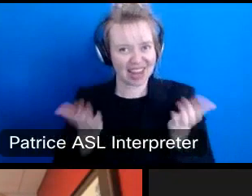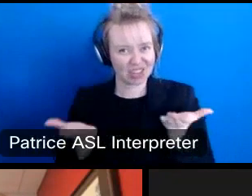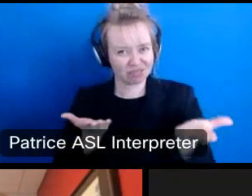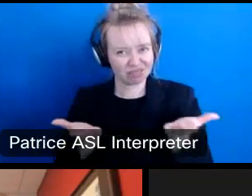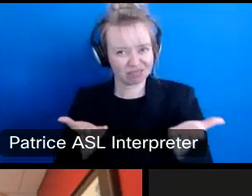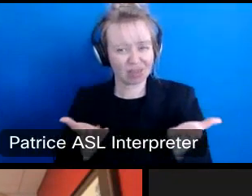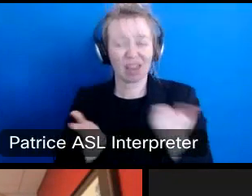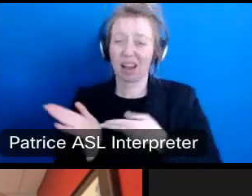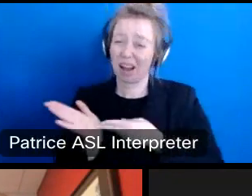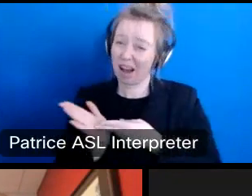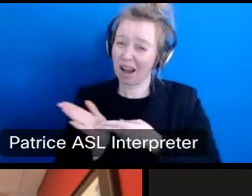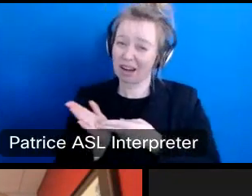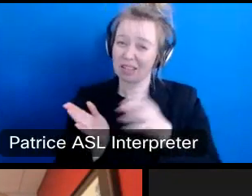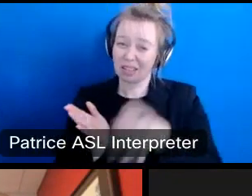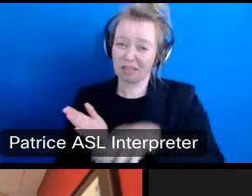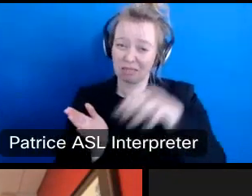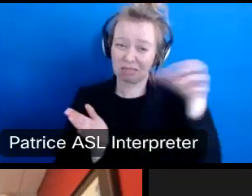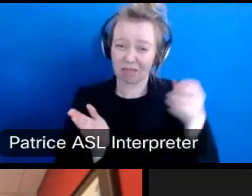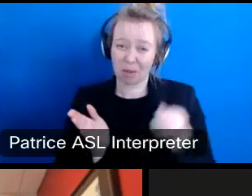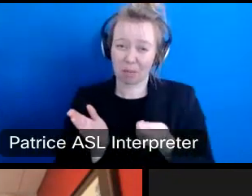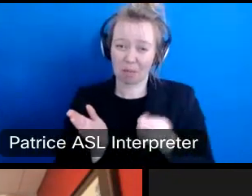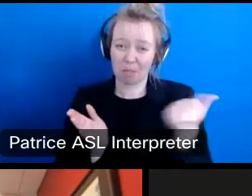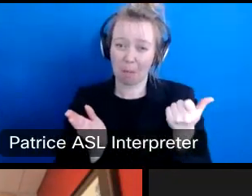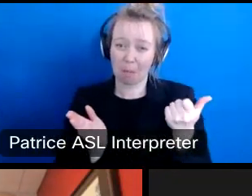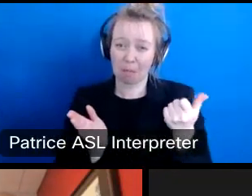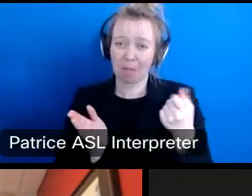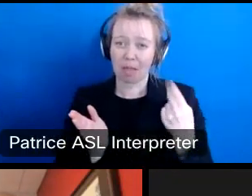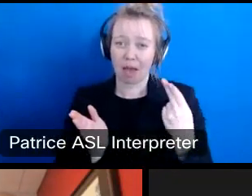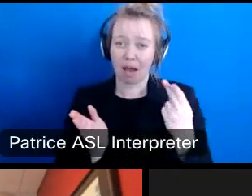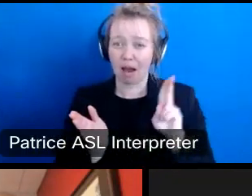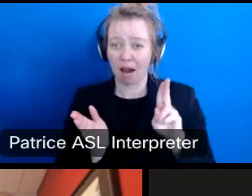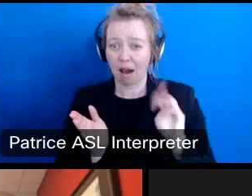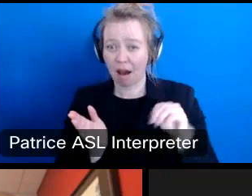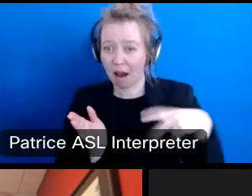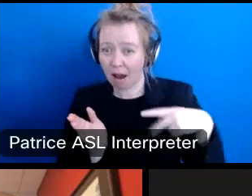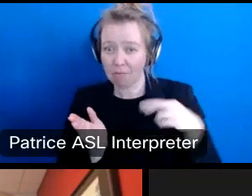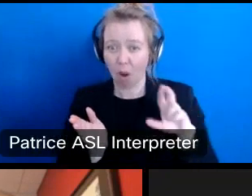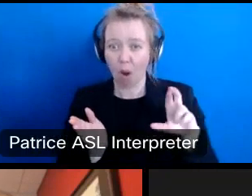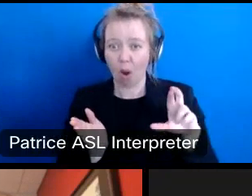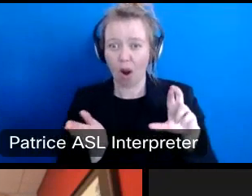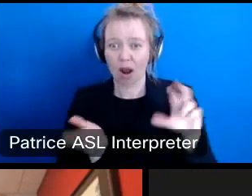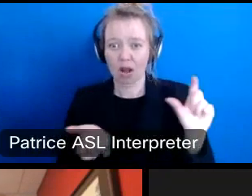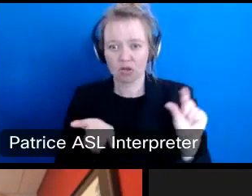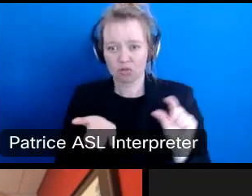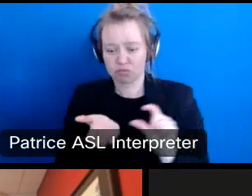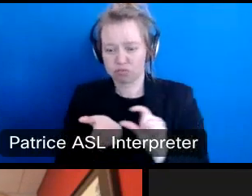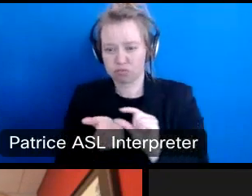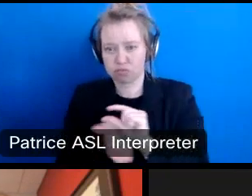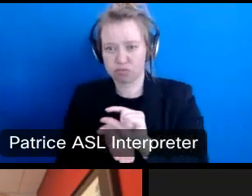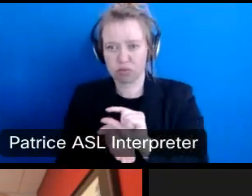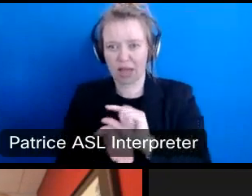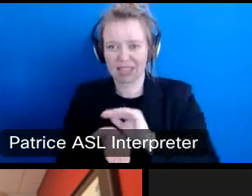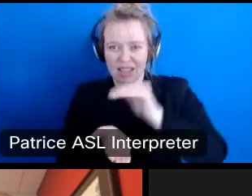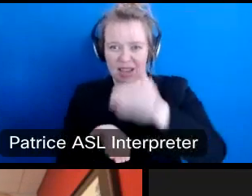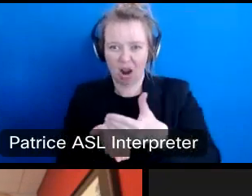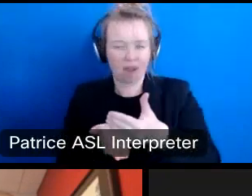be honest, though, the removal of the speed hump or the shaving down of it, again, it would not be beneficial because it's not going to have the intended